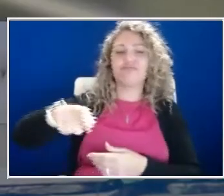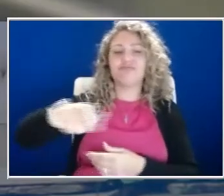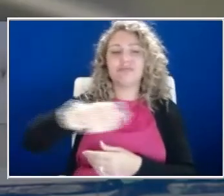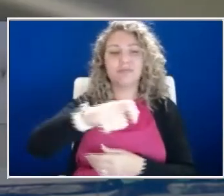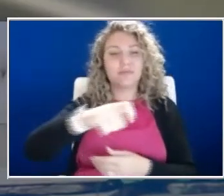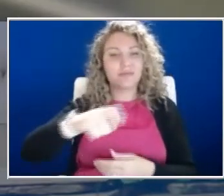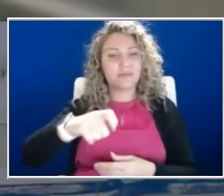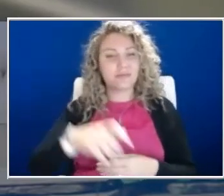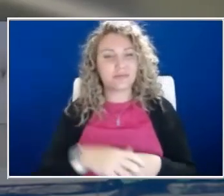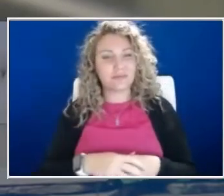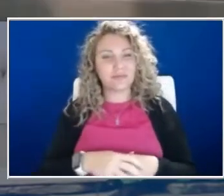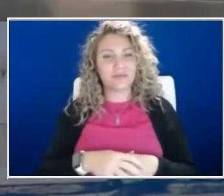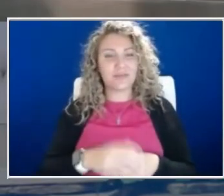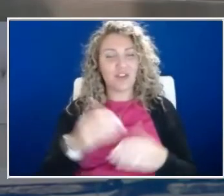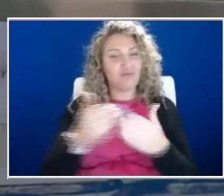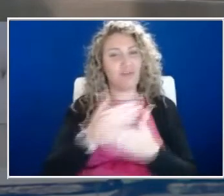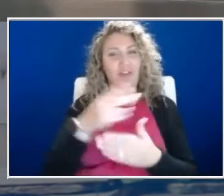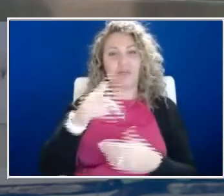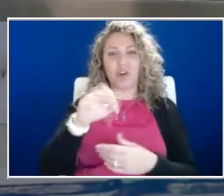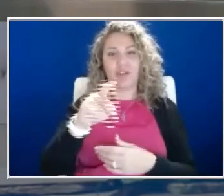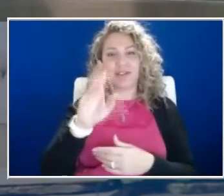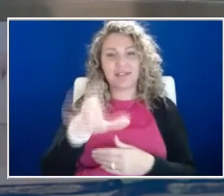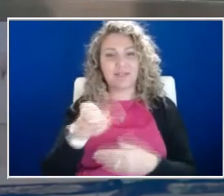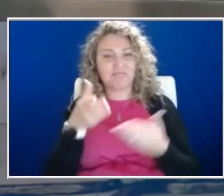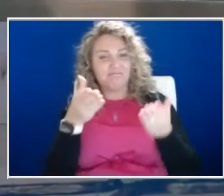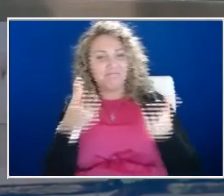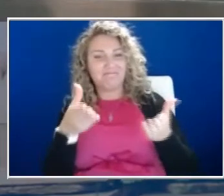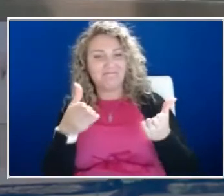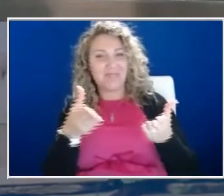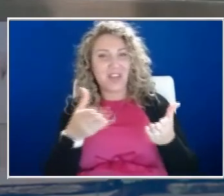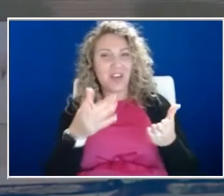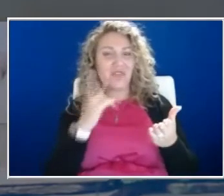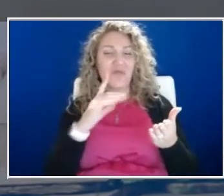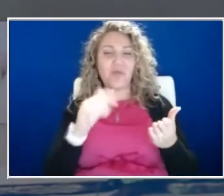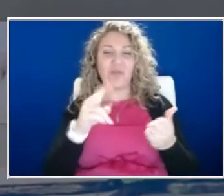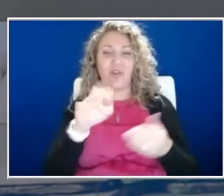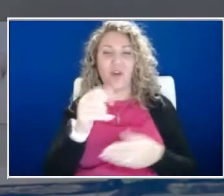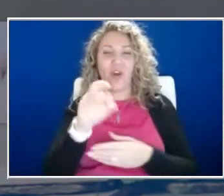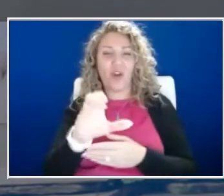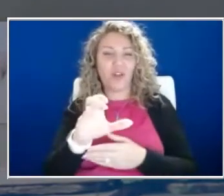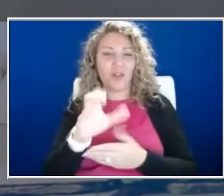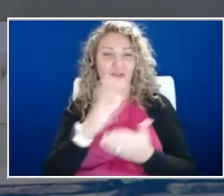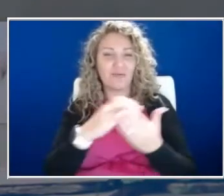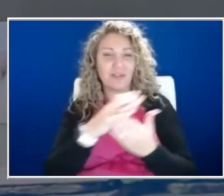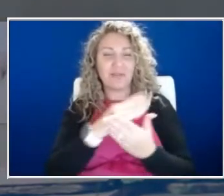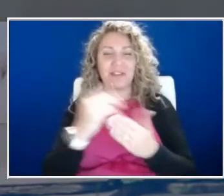And some fresh parsley. And here we have our garlic cream penne chicken pasta. Bon appetit.